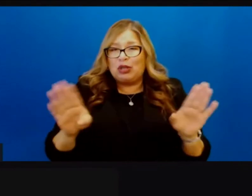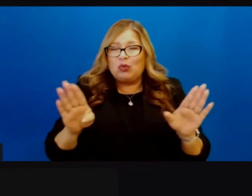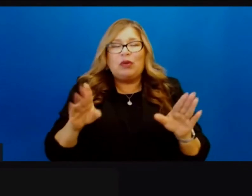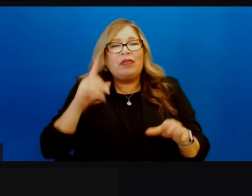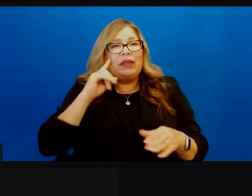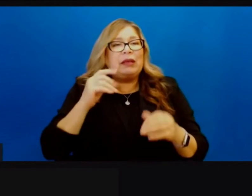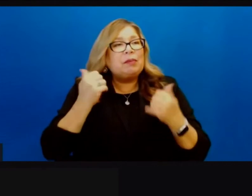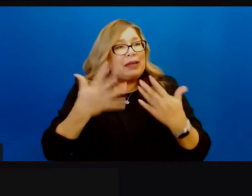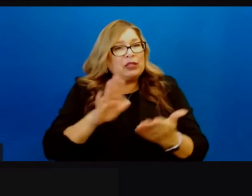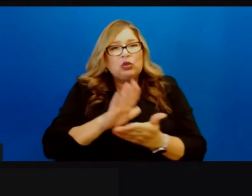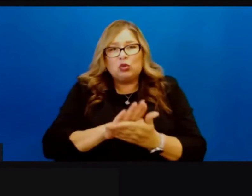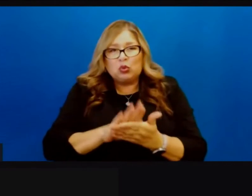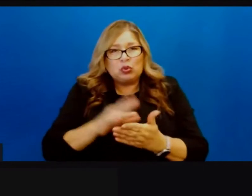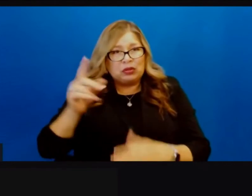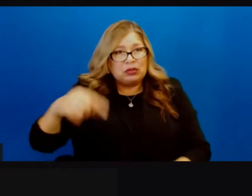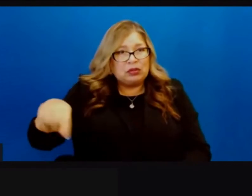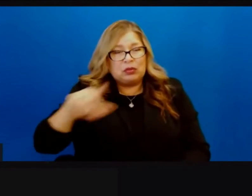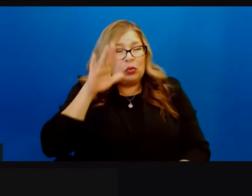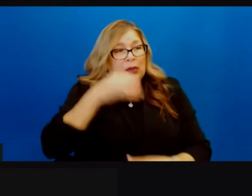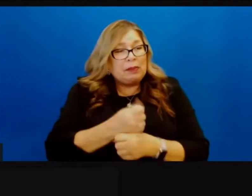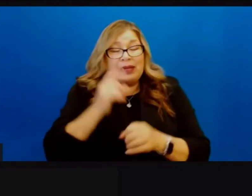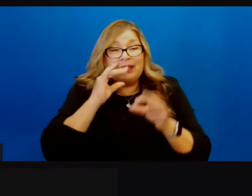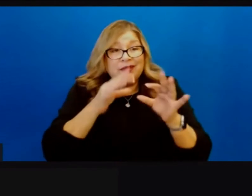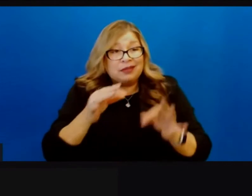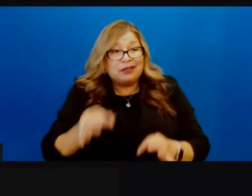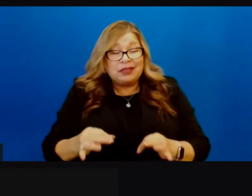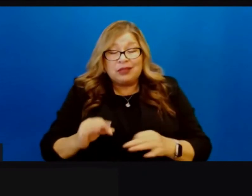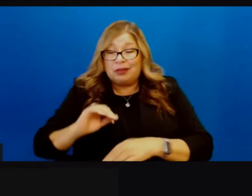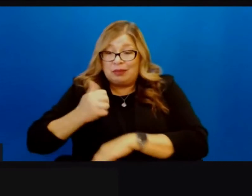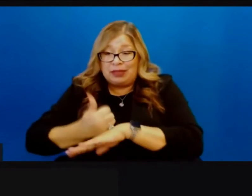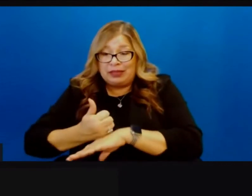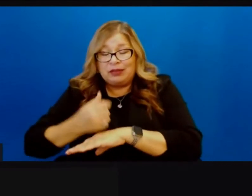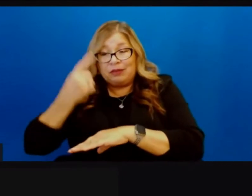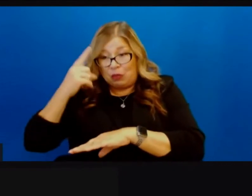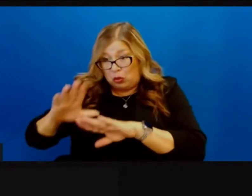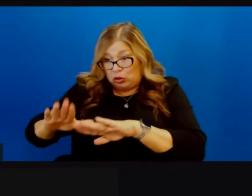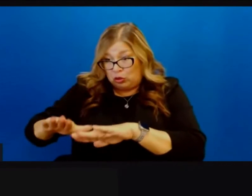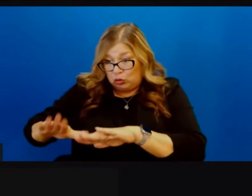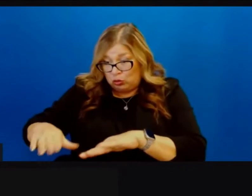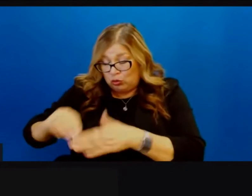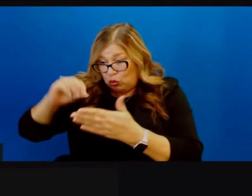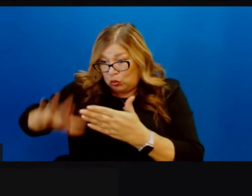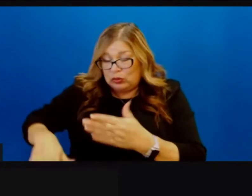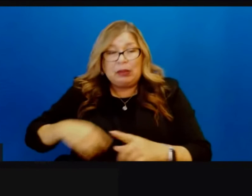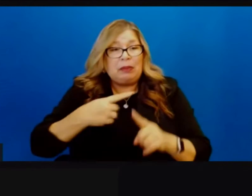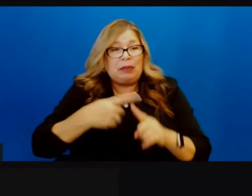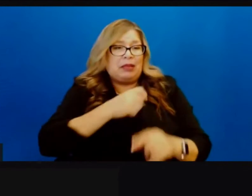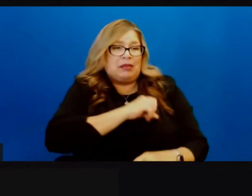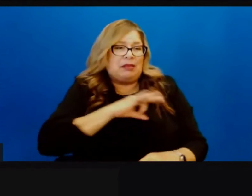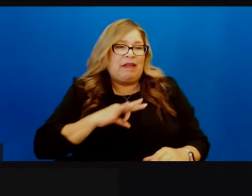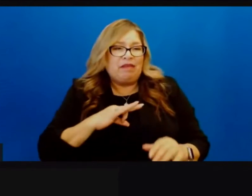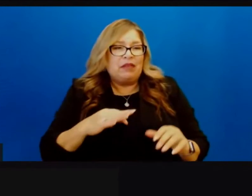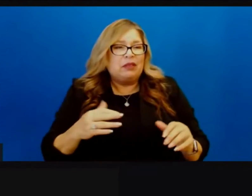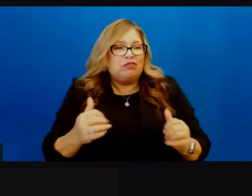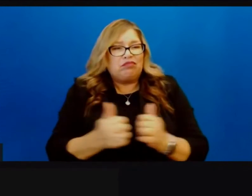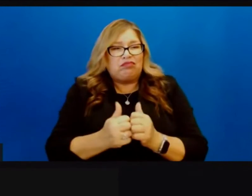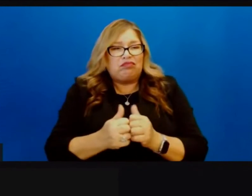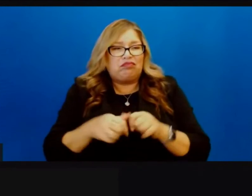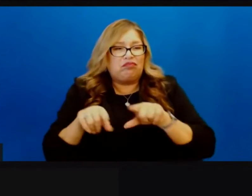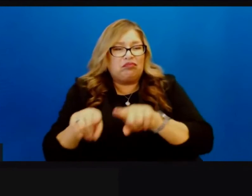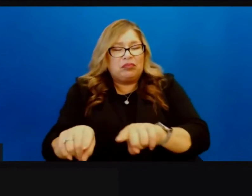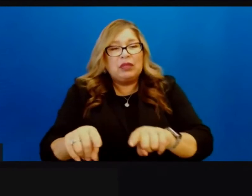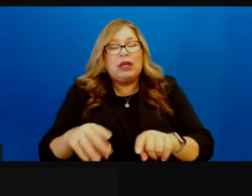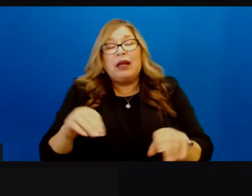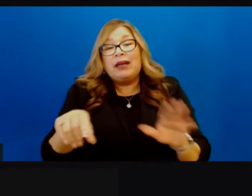making a decision on students and staff together. And the state is moving